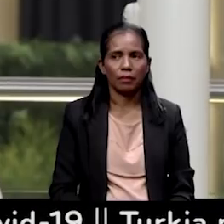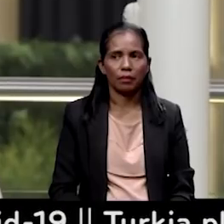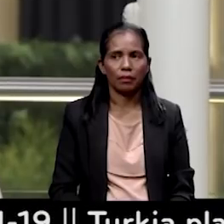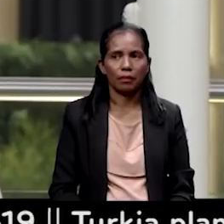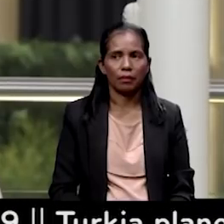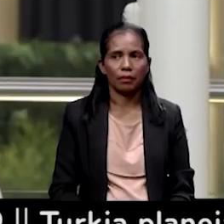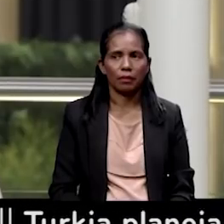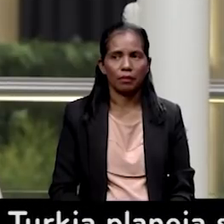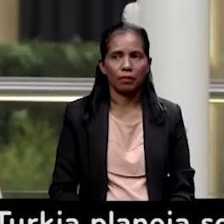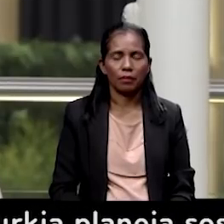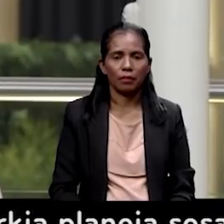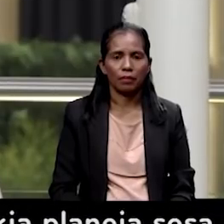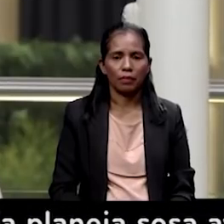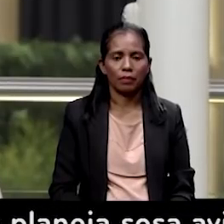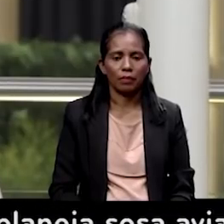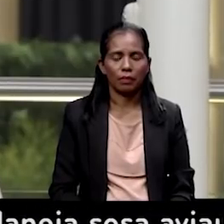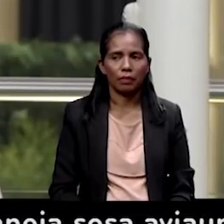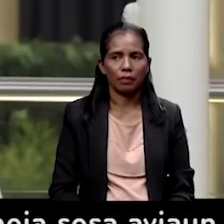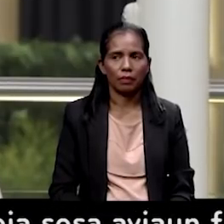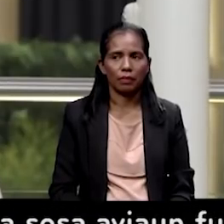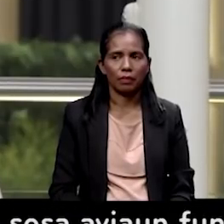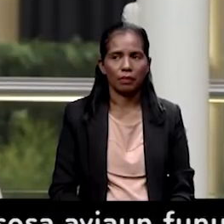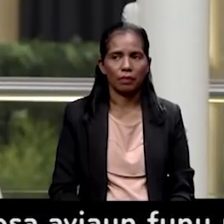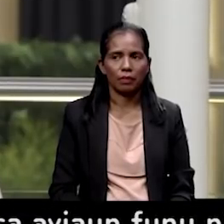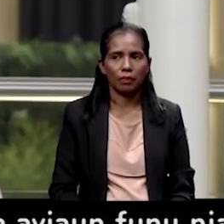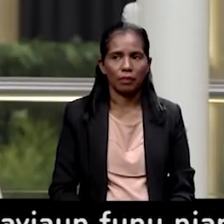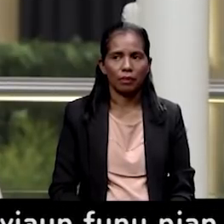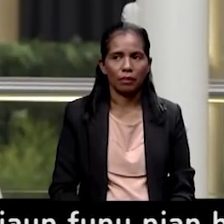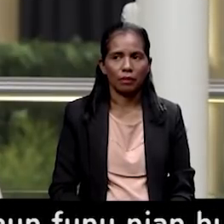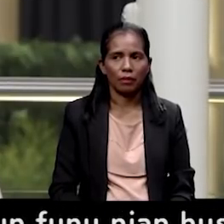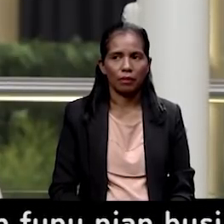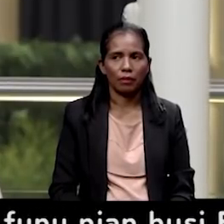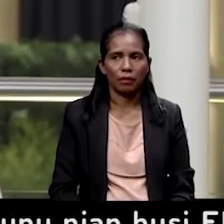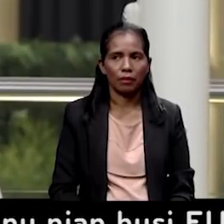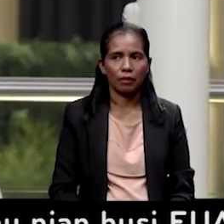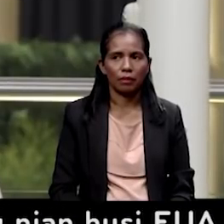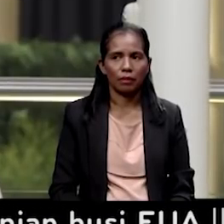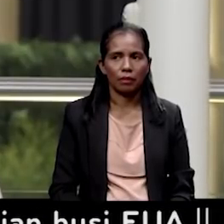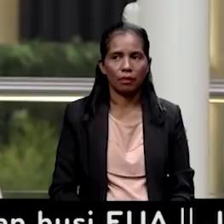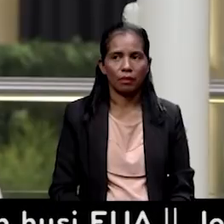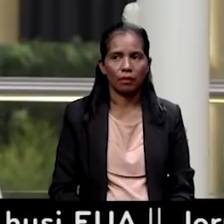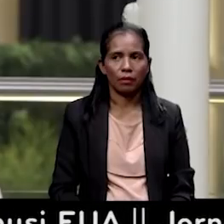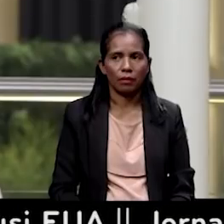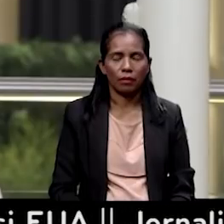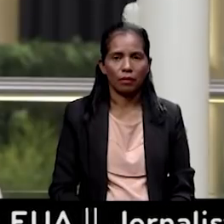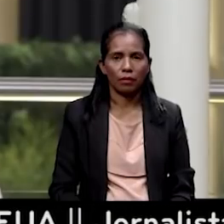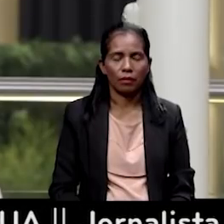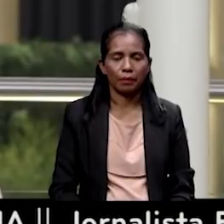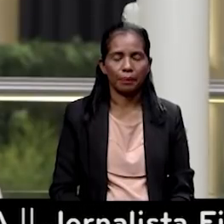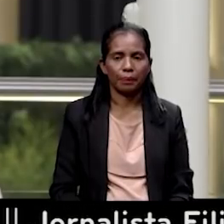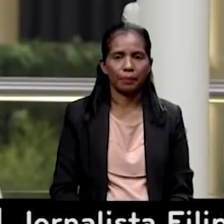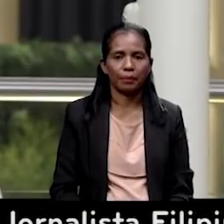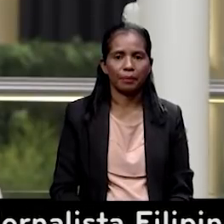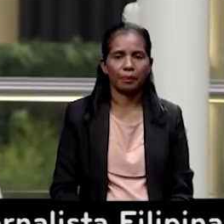Especially when the purpose in the form of an exhibition is a celebration and reflection of such as crucial